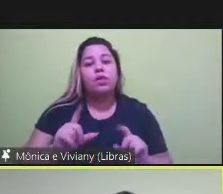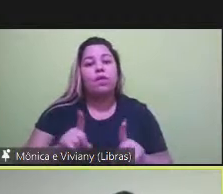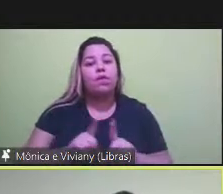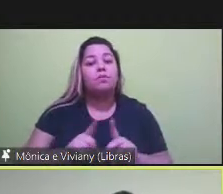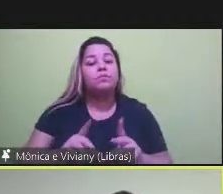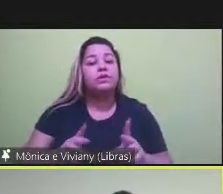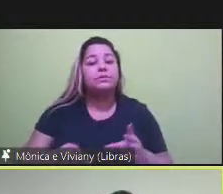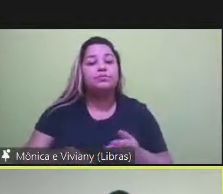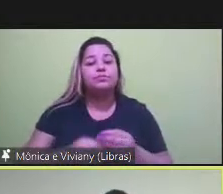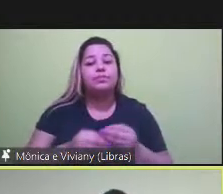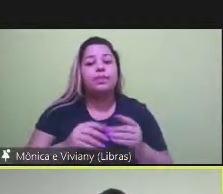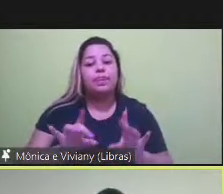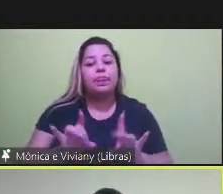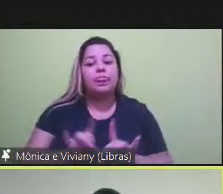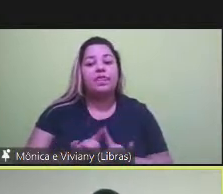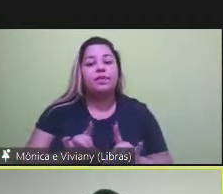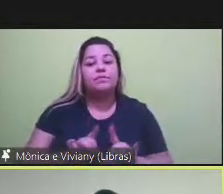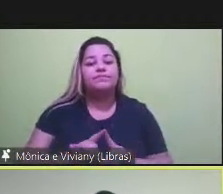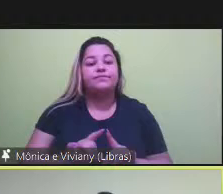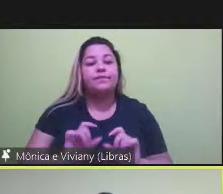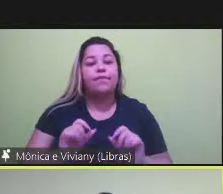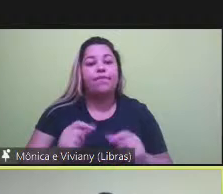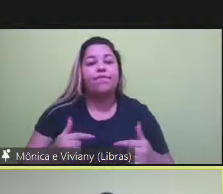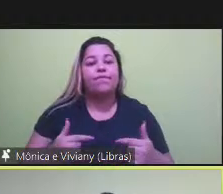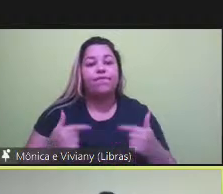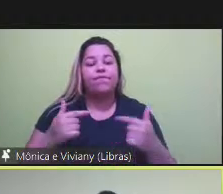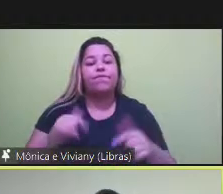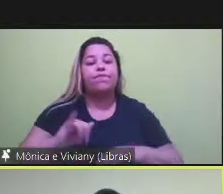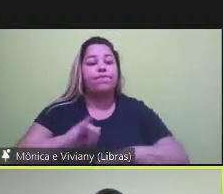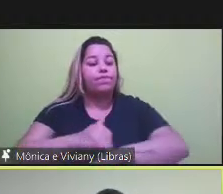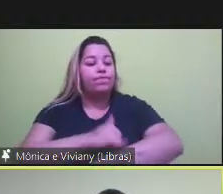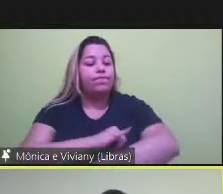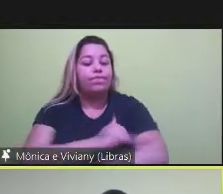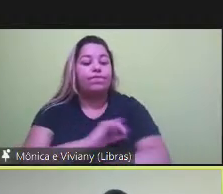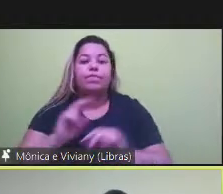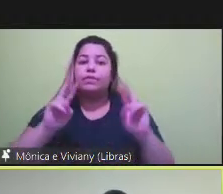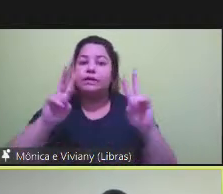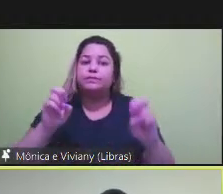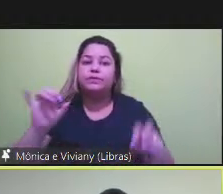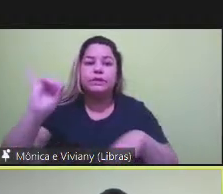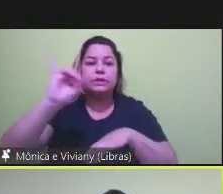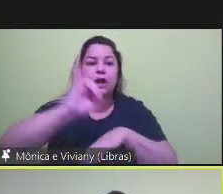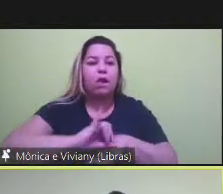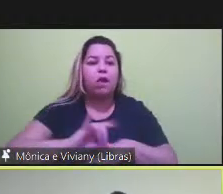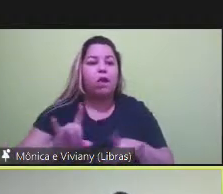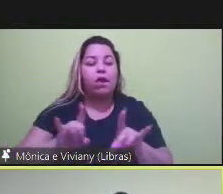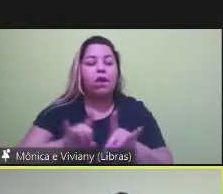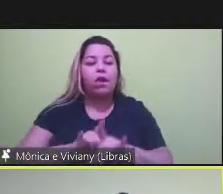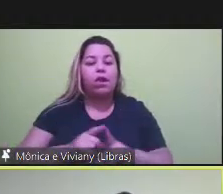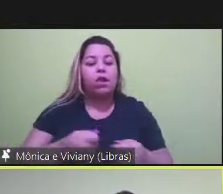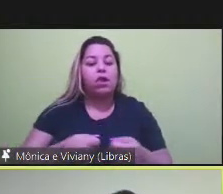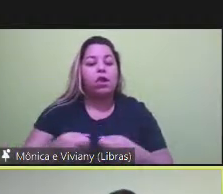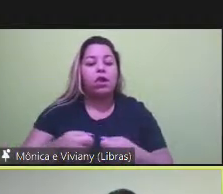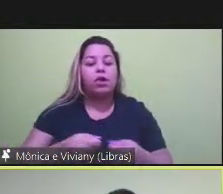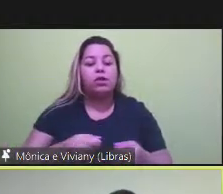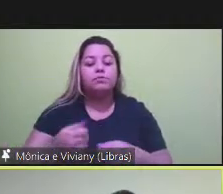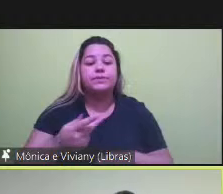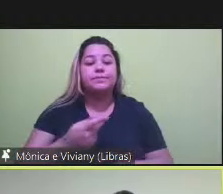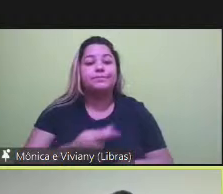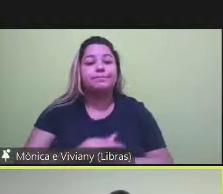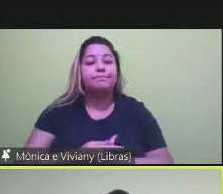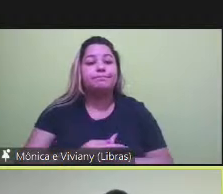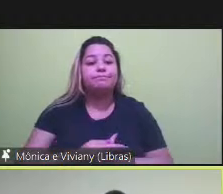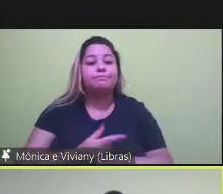and we also put the fencing to obesity as a central theme in the nucleus to promote